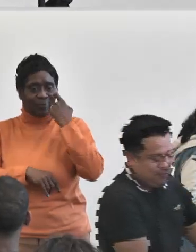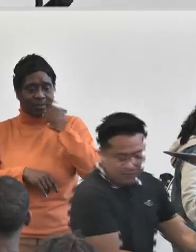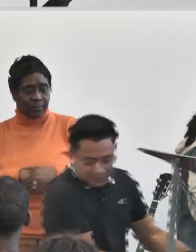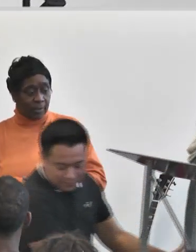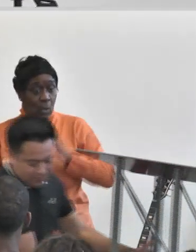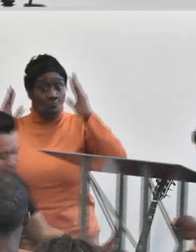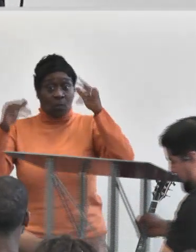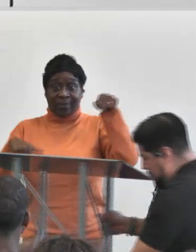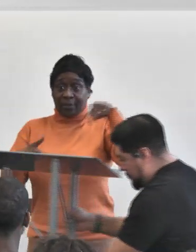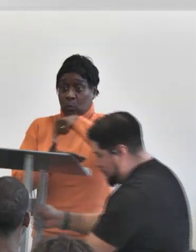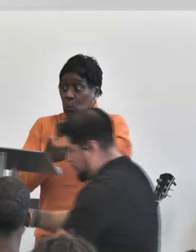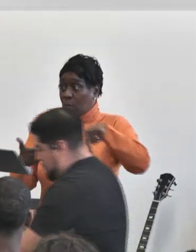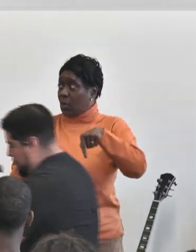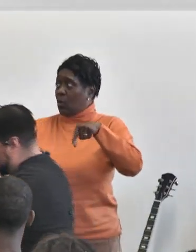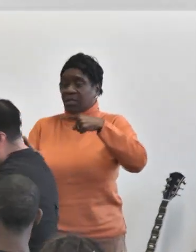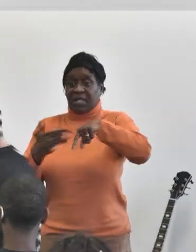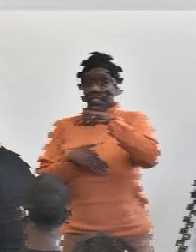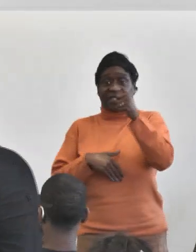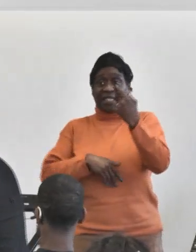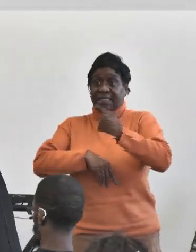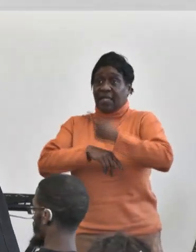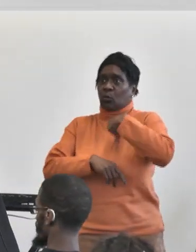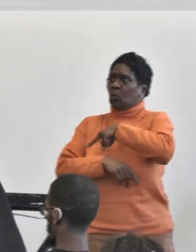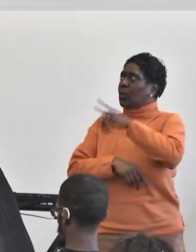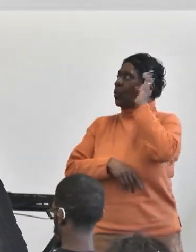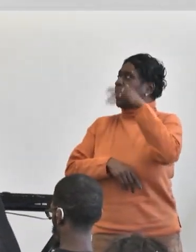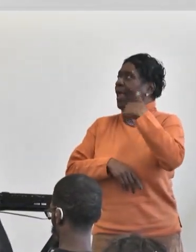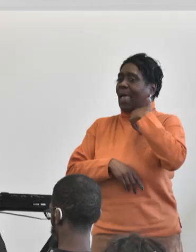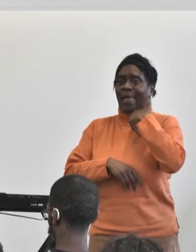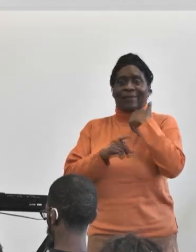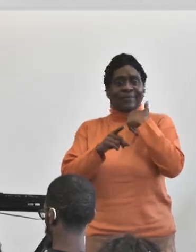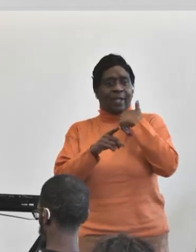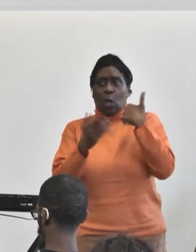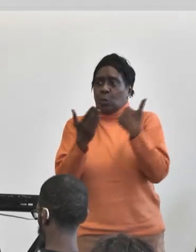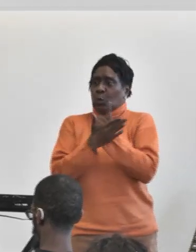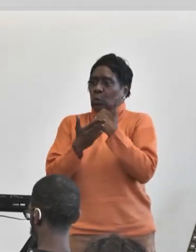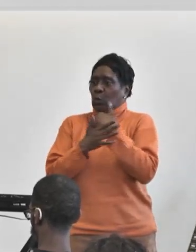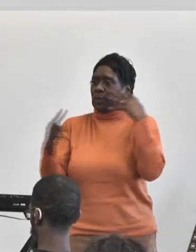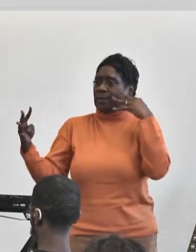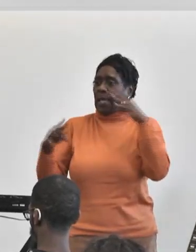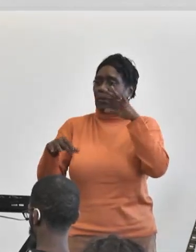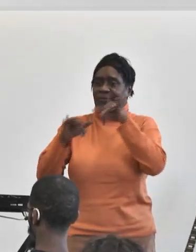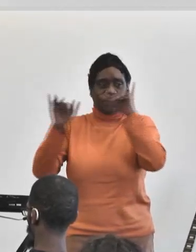And hopefully this week or within the next 10 days, we'll have our new sound system ready to go.